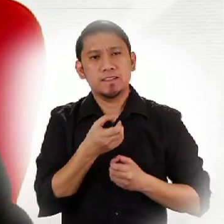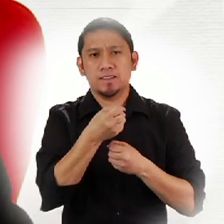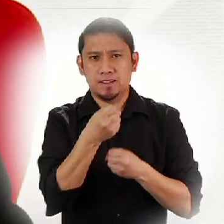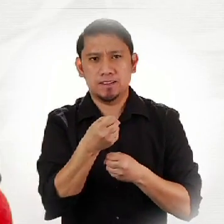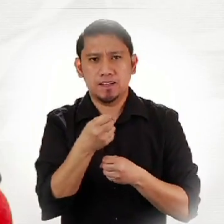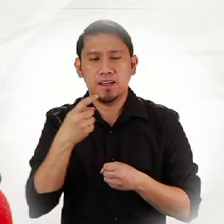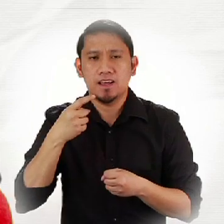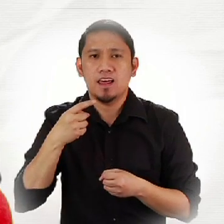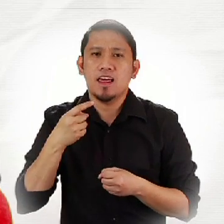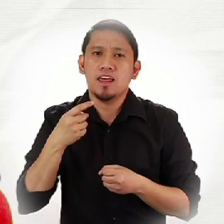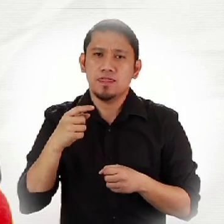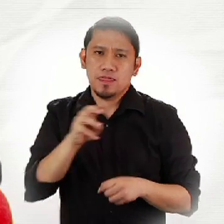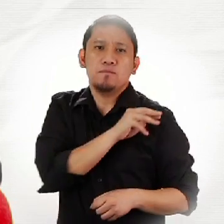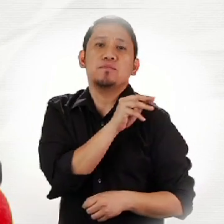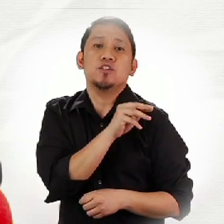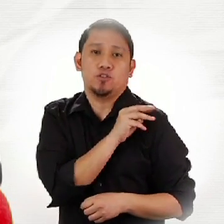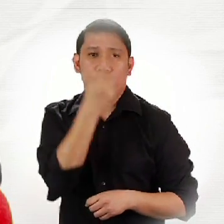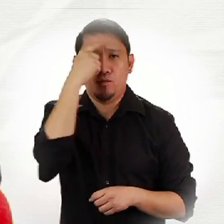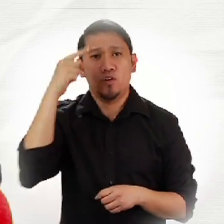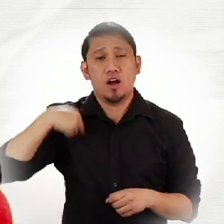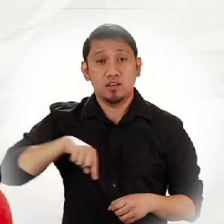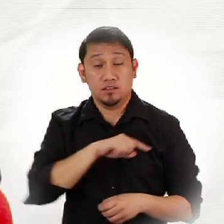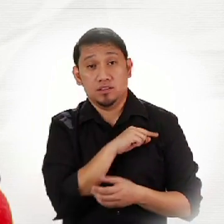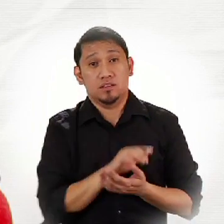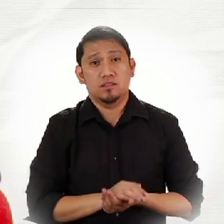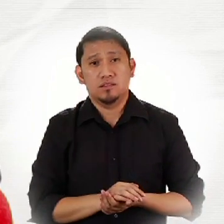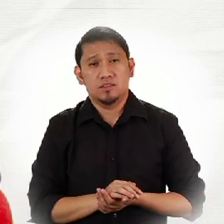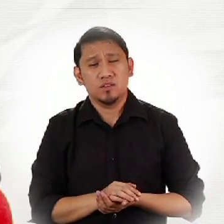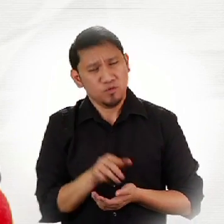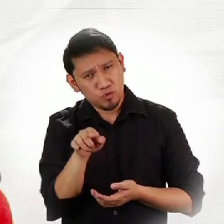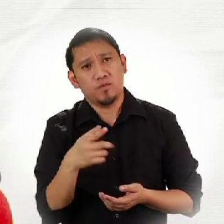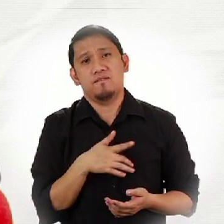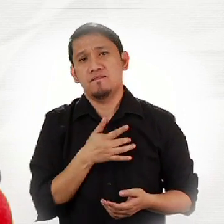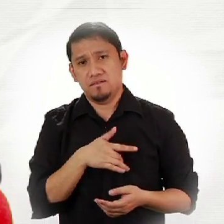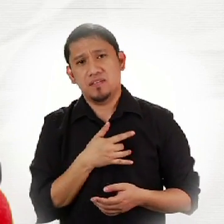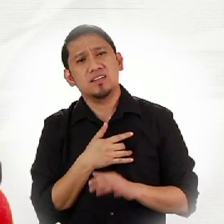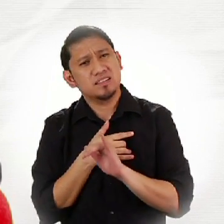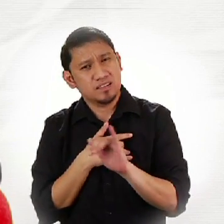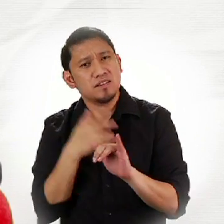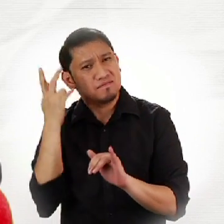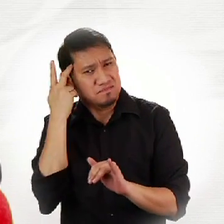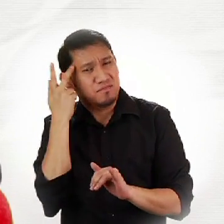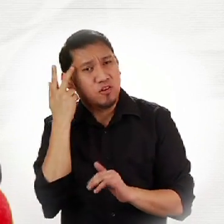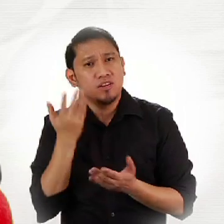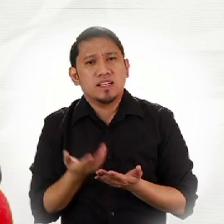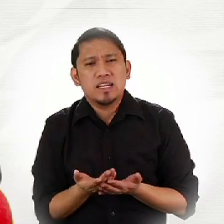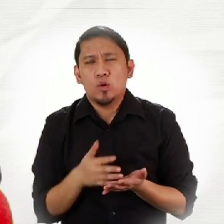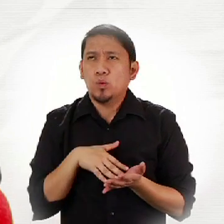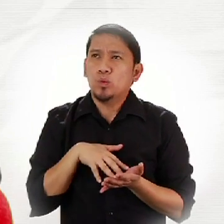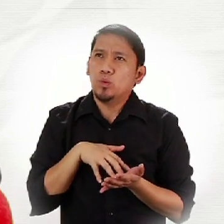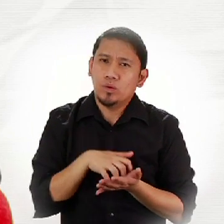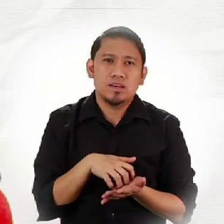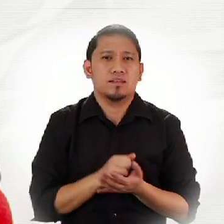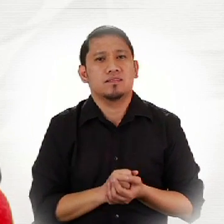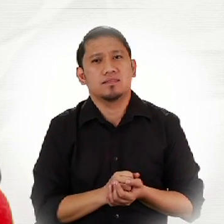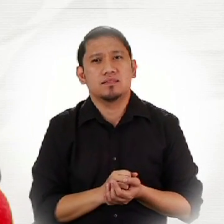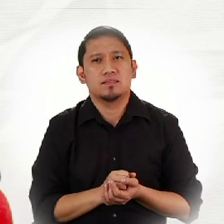us. Don't you feel like St. Paul? Weak,